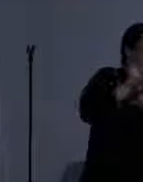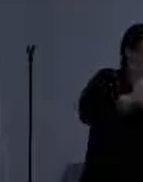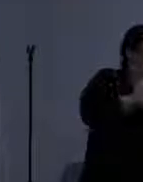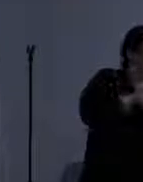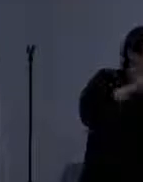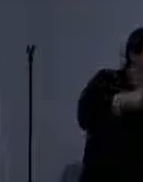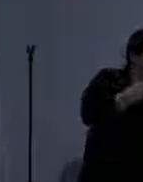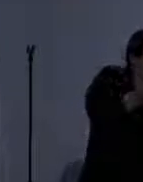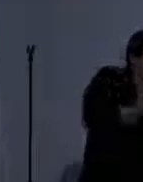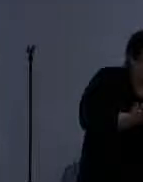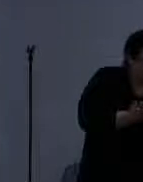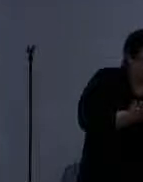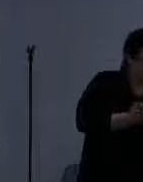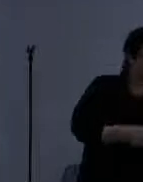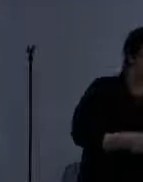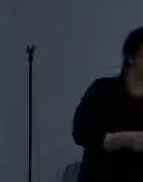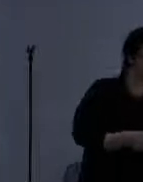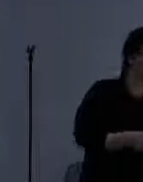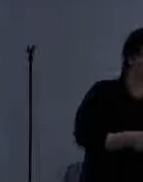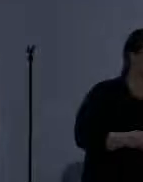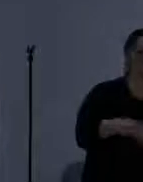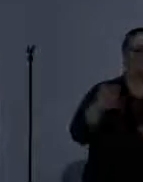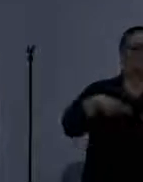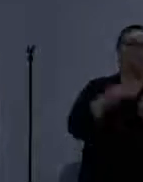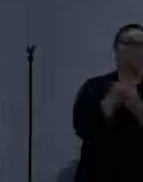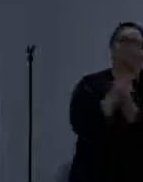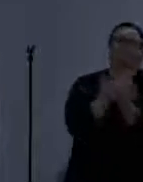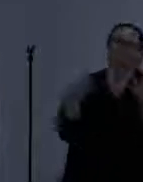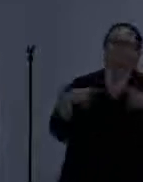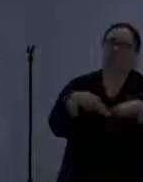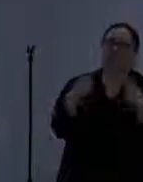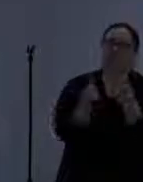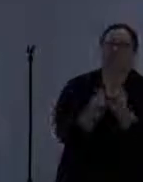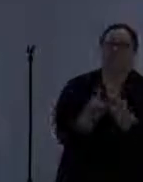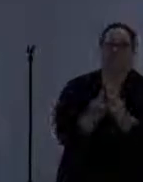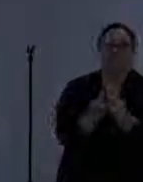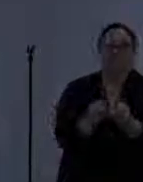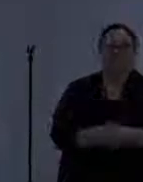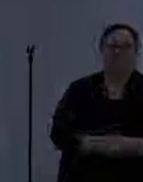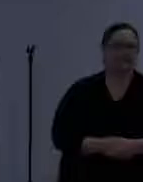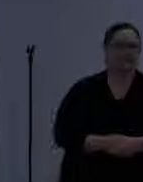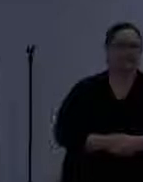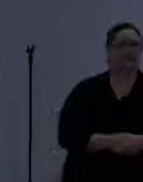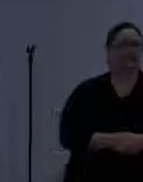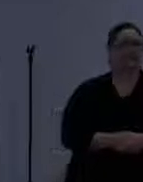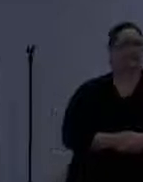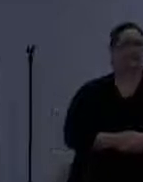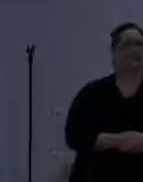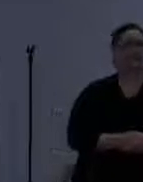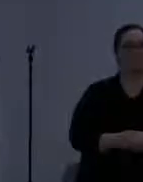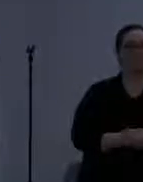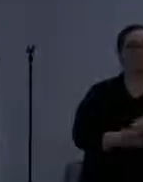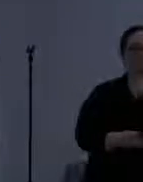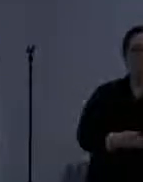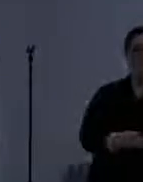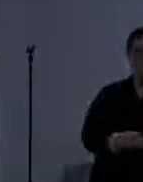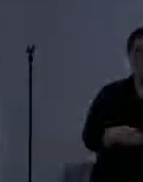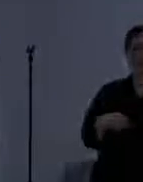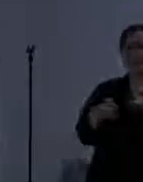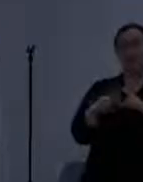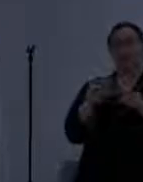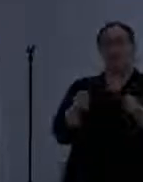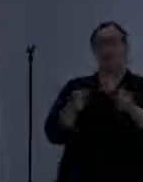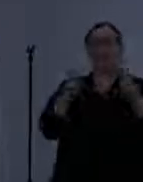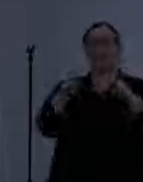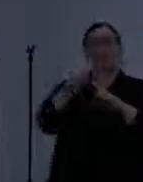full list. But it is, there are mechanical restraints. So that would